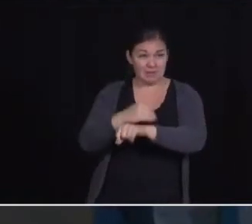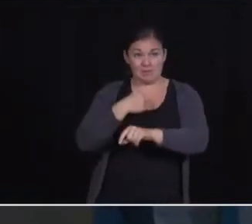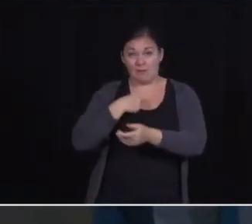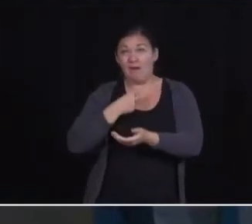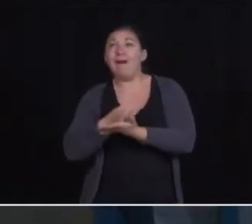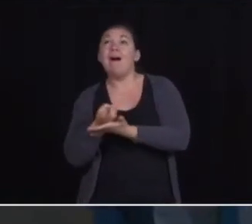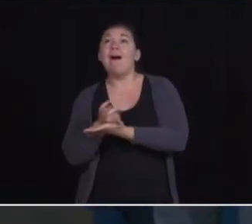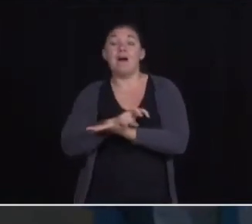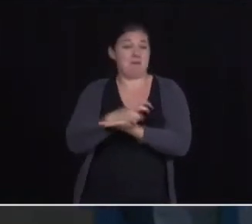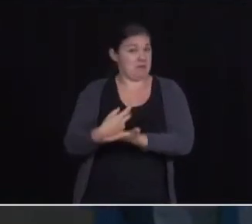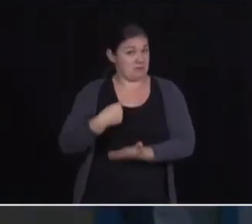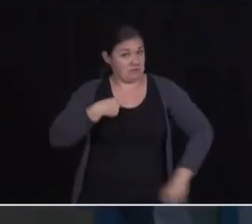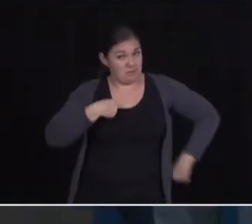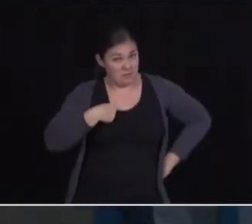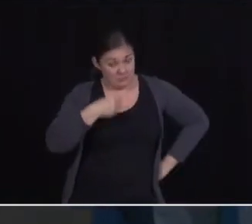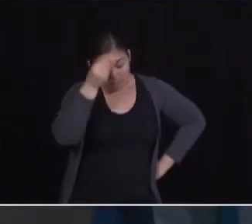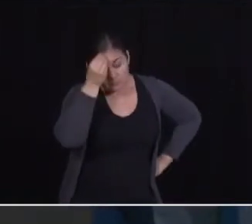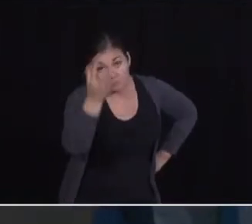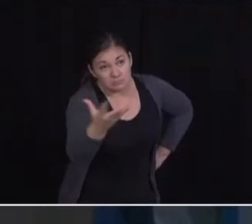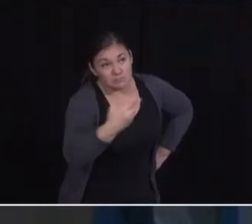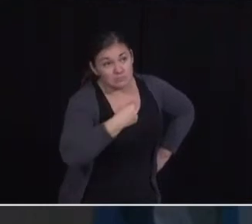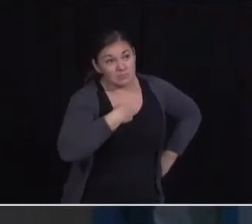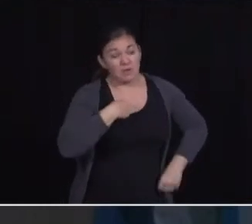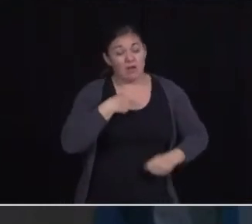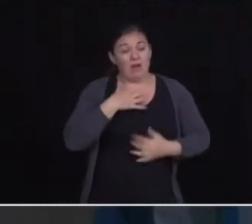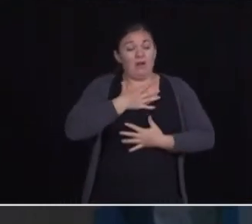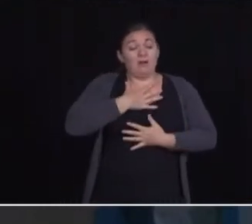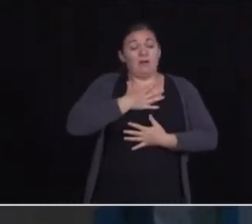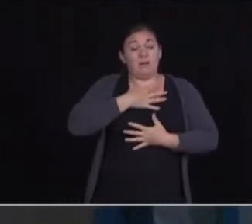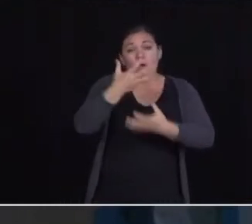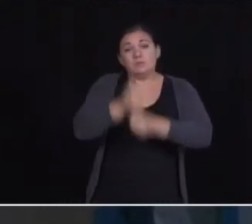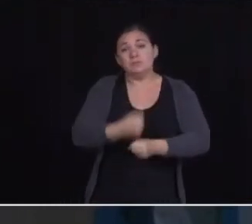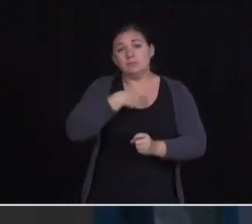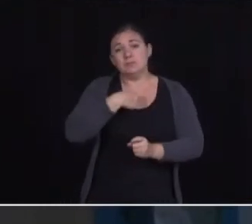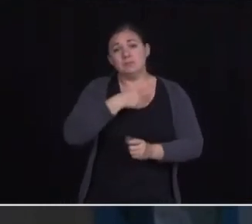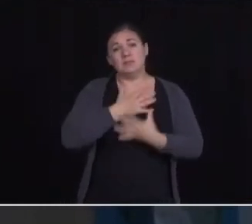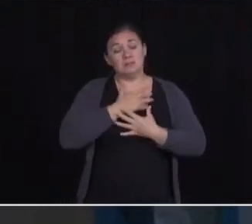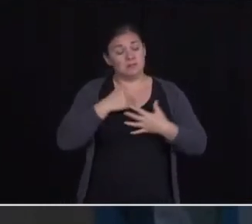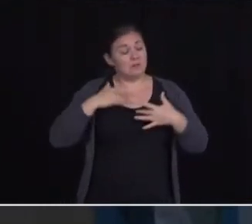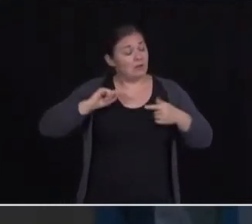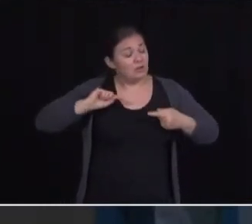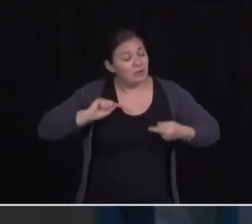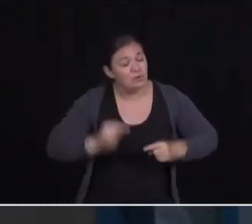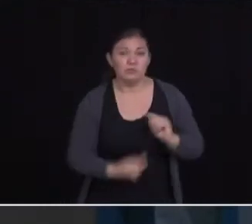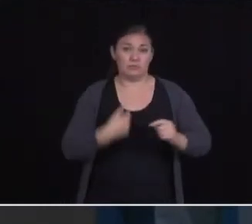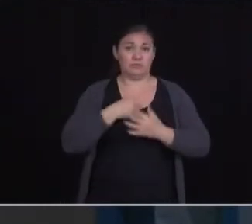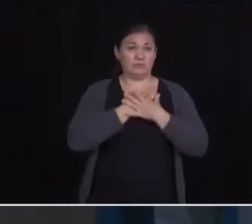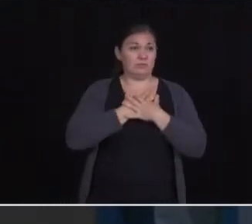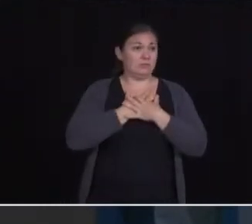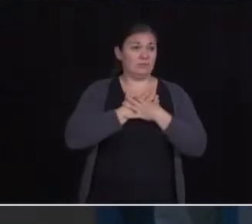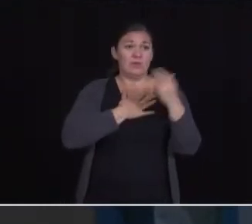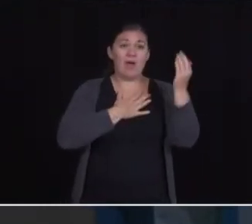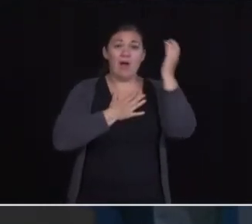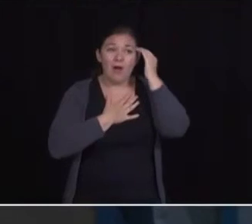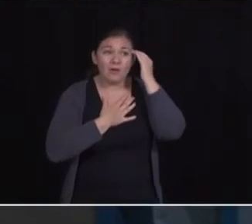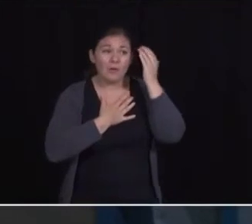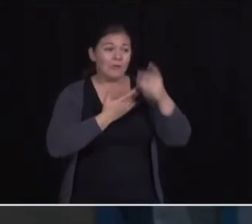heavy on me for making this decision. I know what this will do to businesses who are already